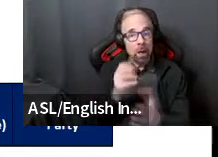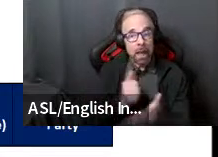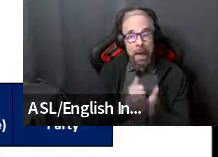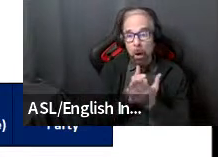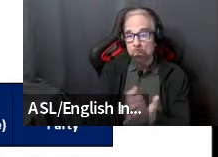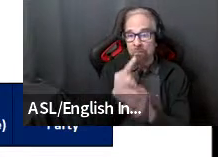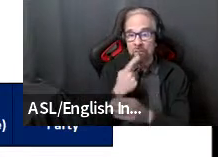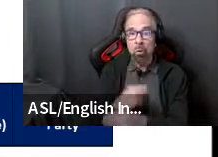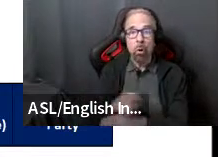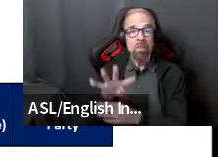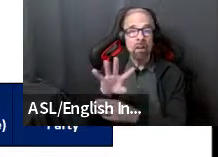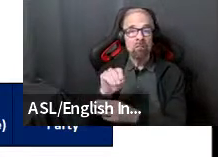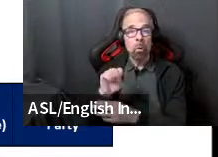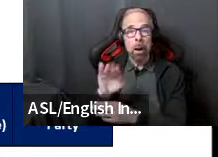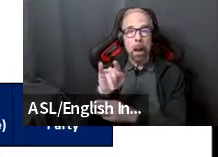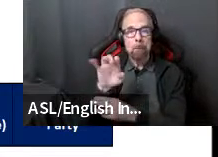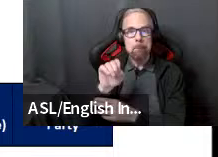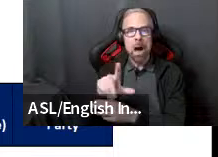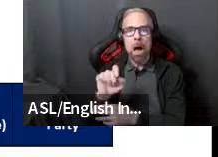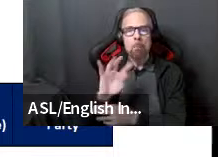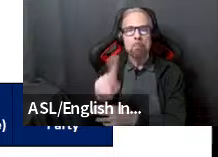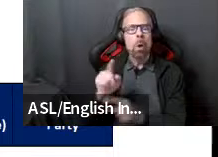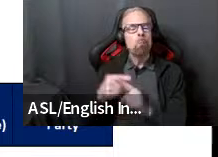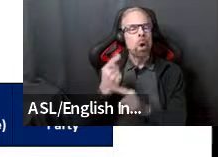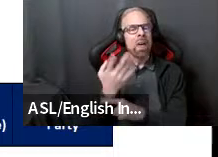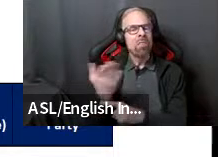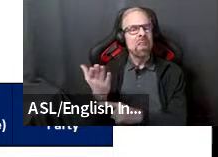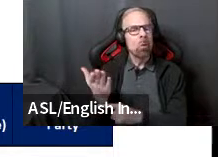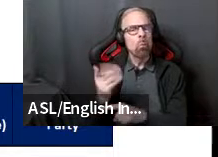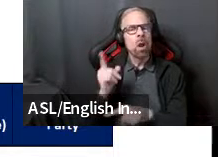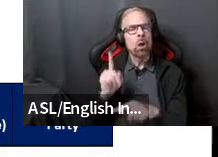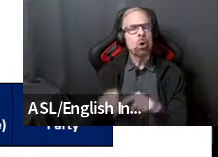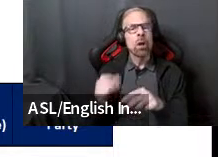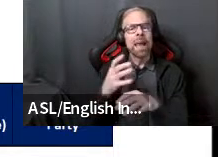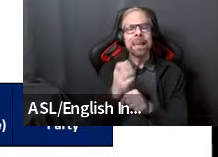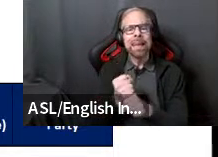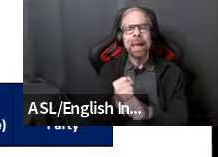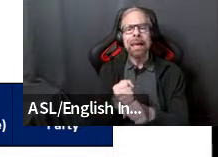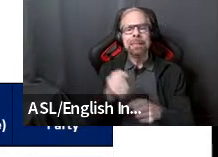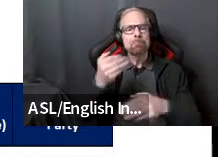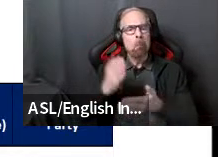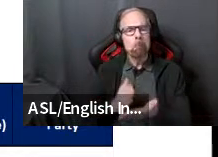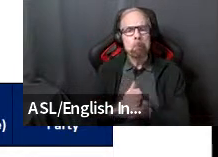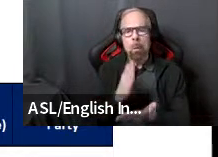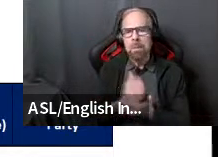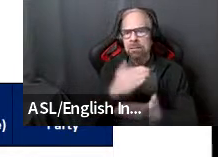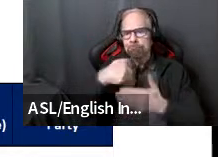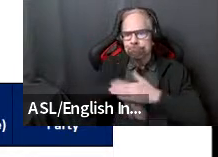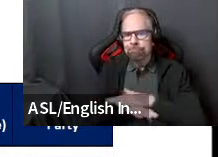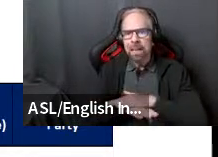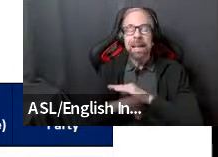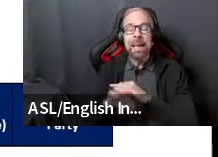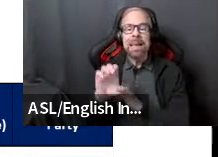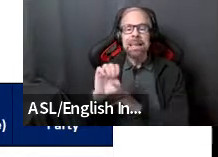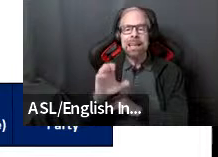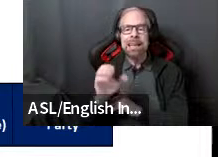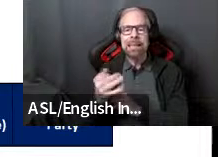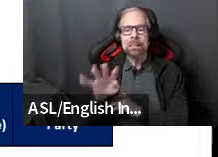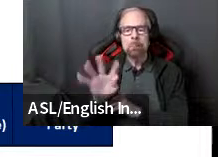in that one of the pieces that we've been unable to get an easement for is right next to where the